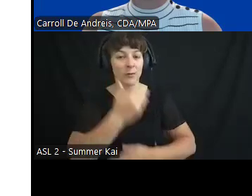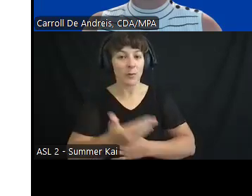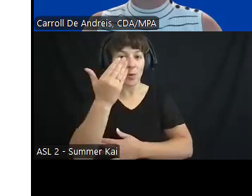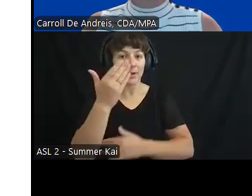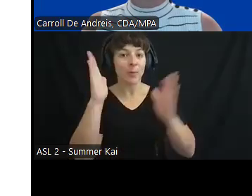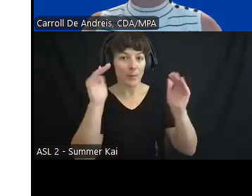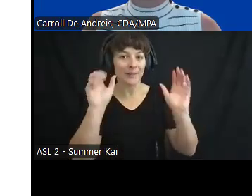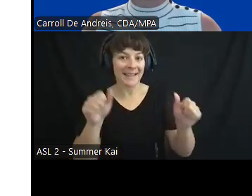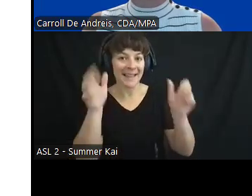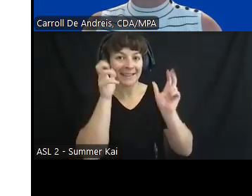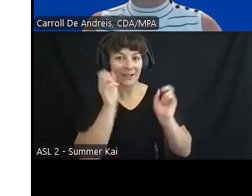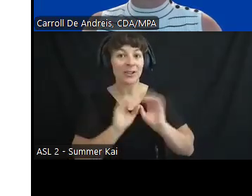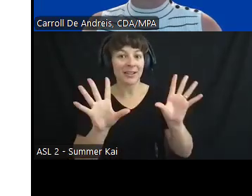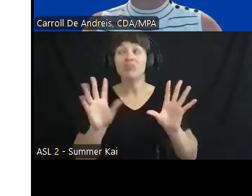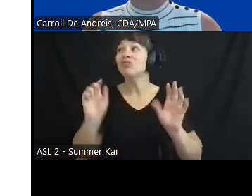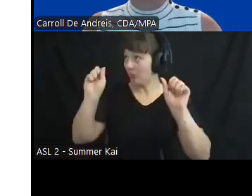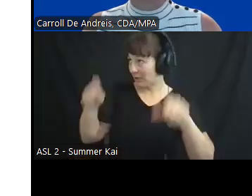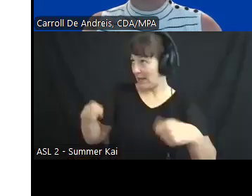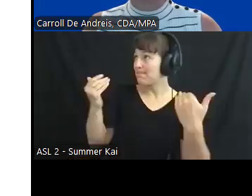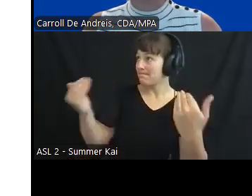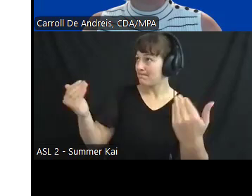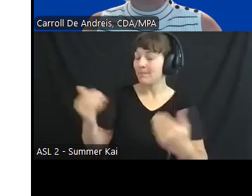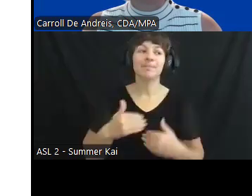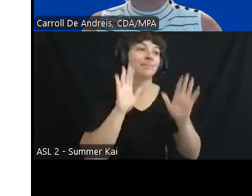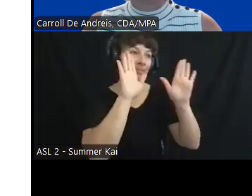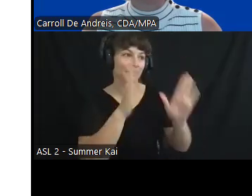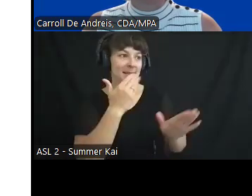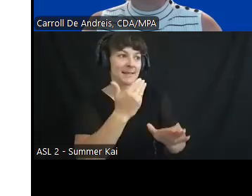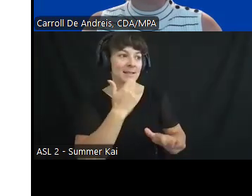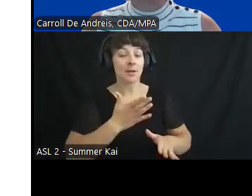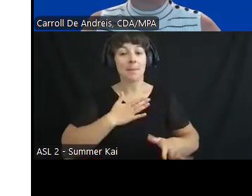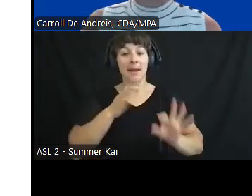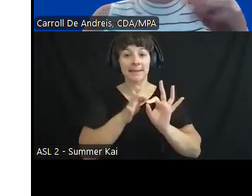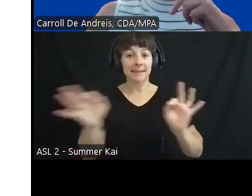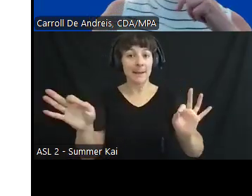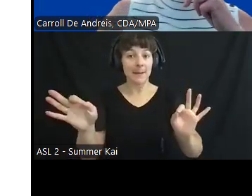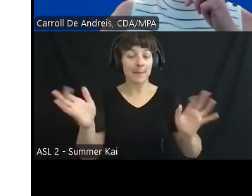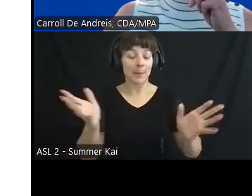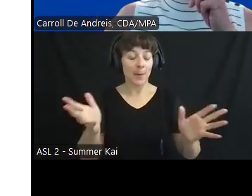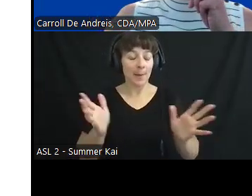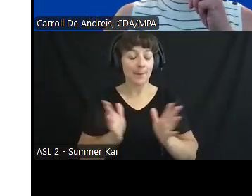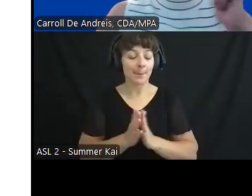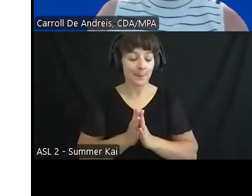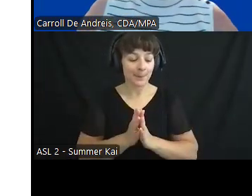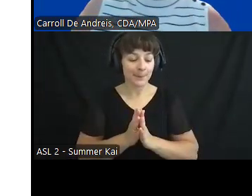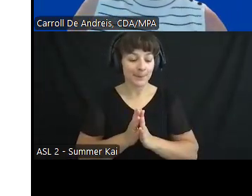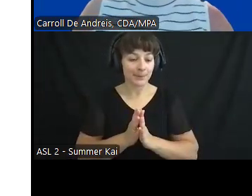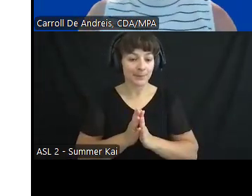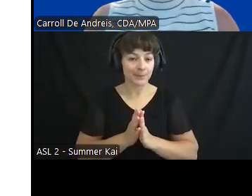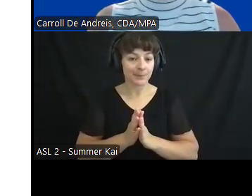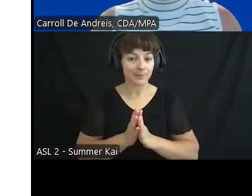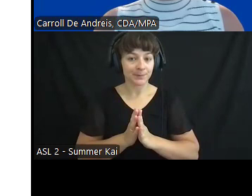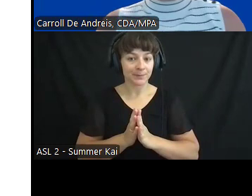you can hear me. We can. Go ahead. Great, thank you. My statement is, I'm